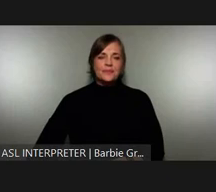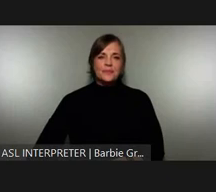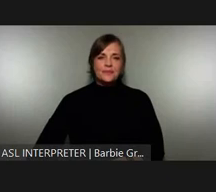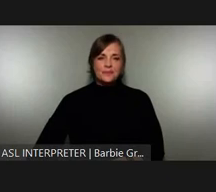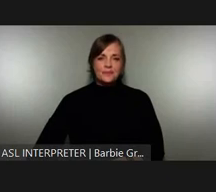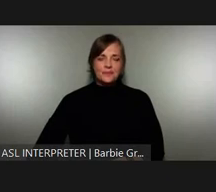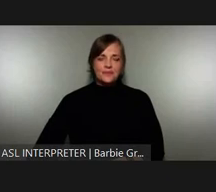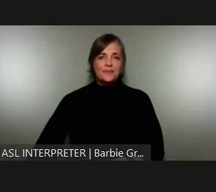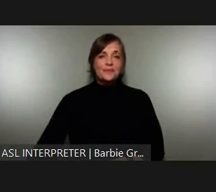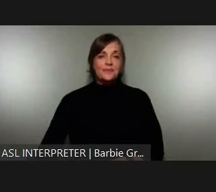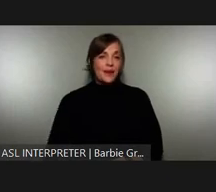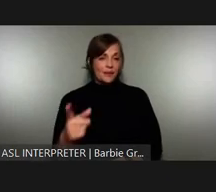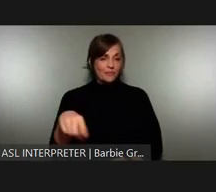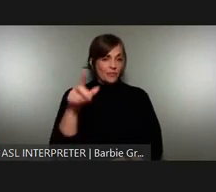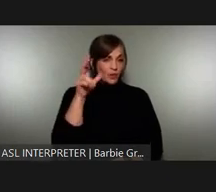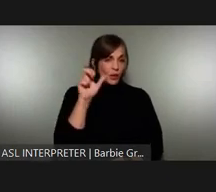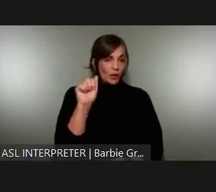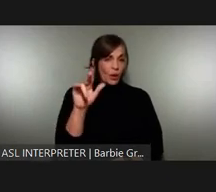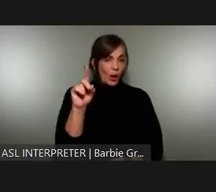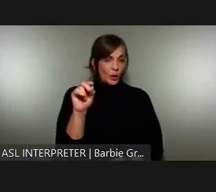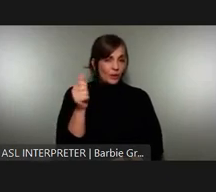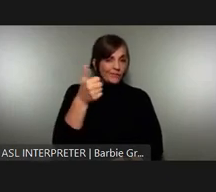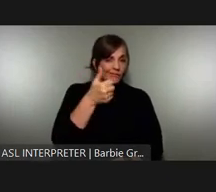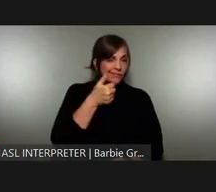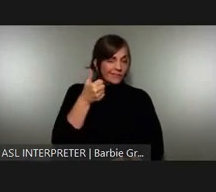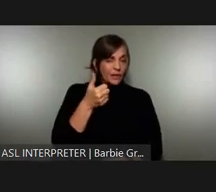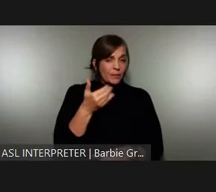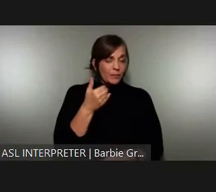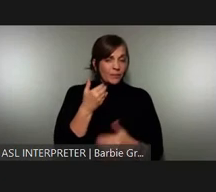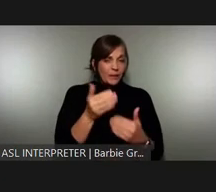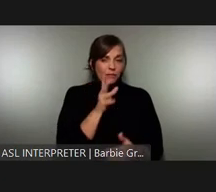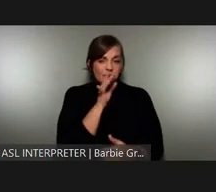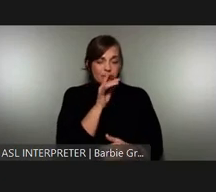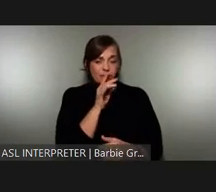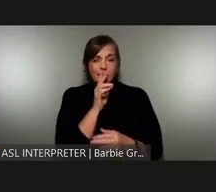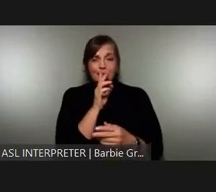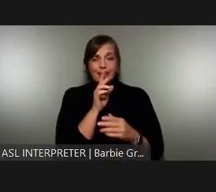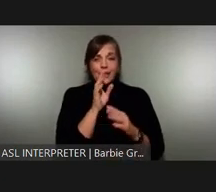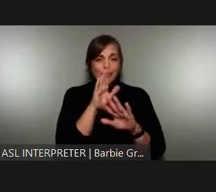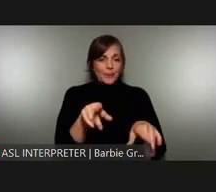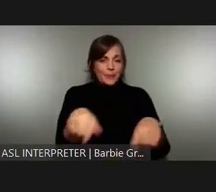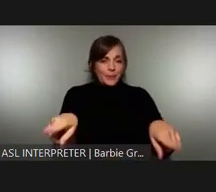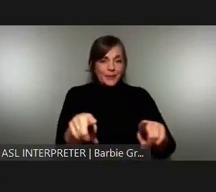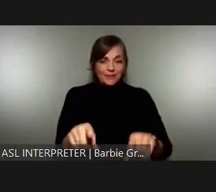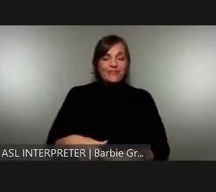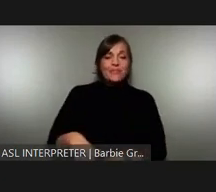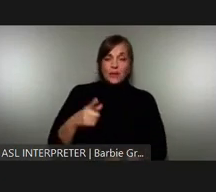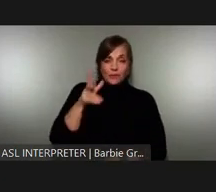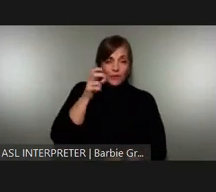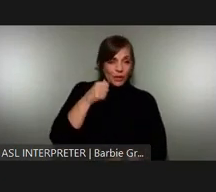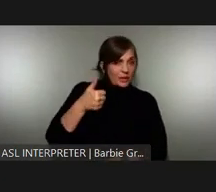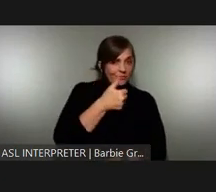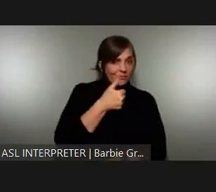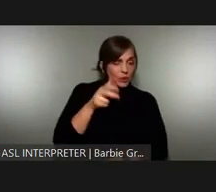Just want to make sure that everyone can hear audio. So if we can just have a confirmation before I speak into a quiet vortex.